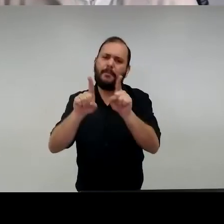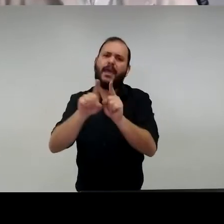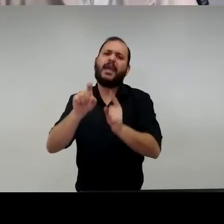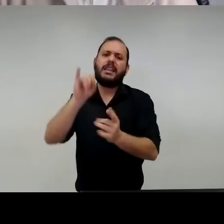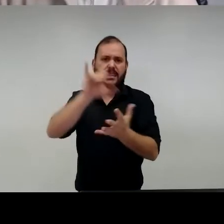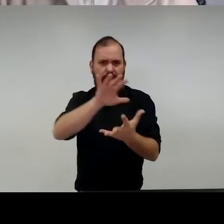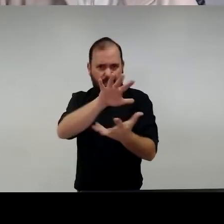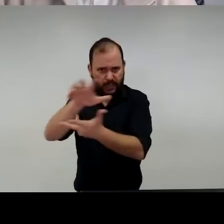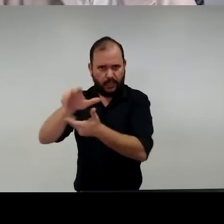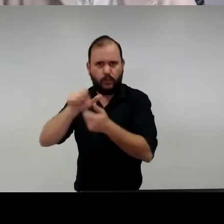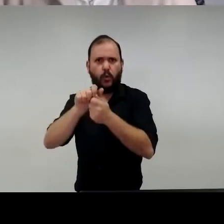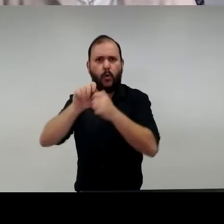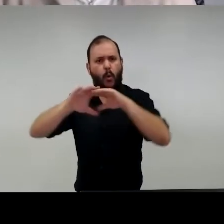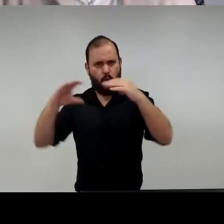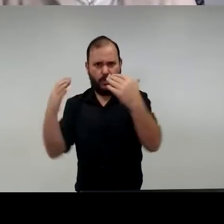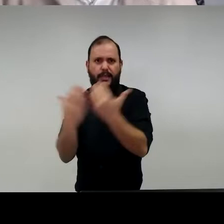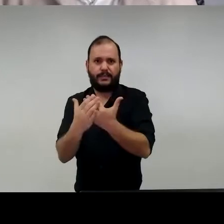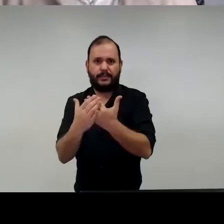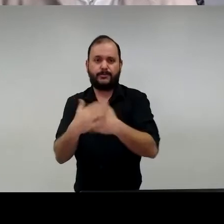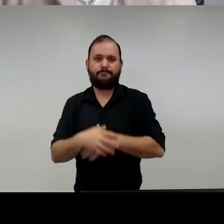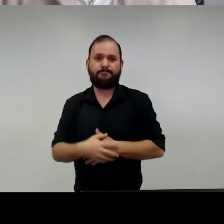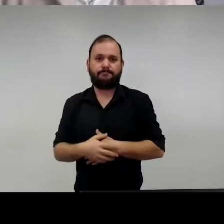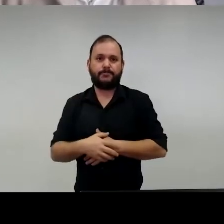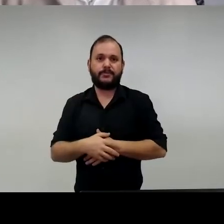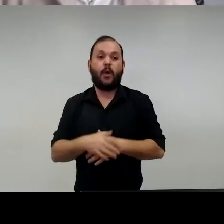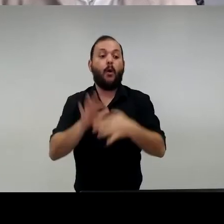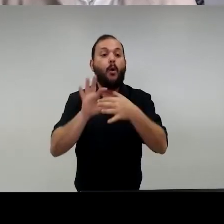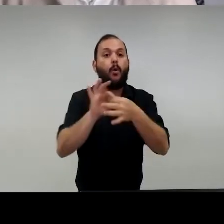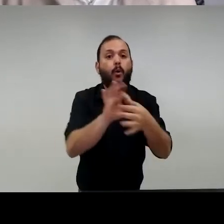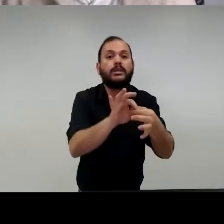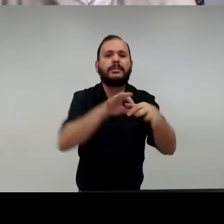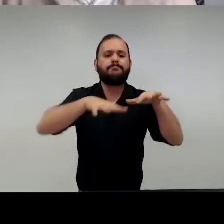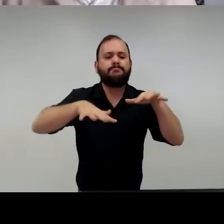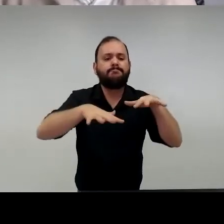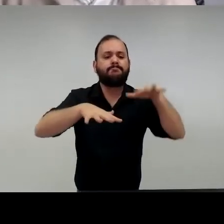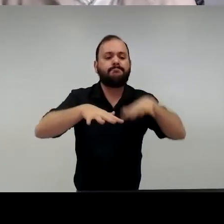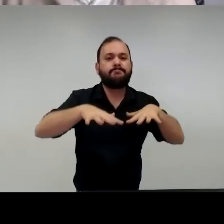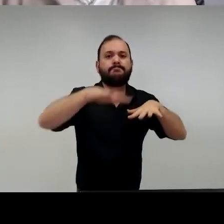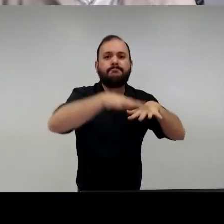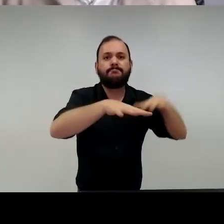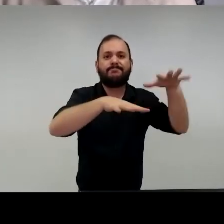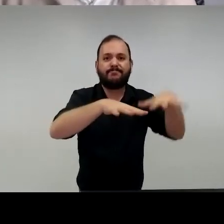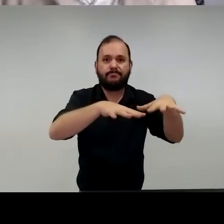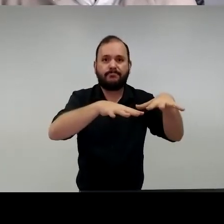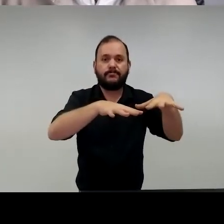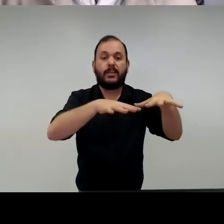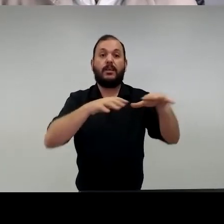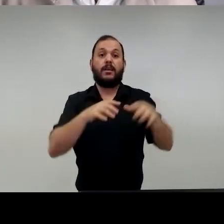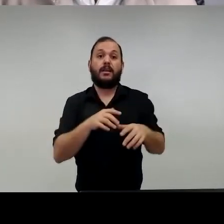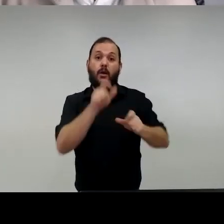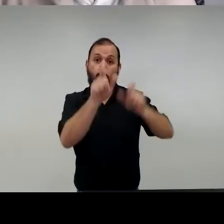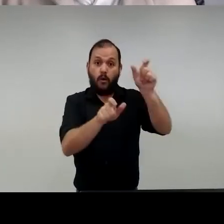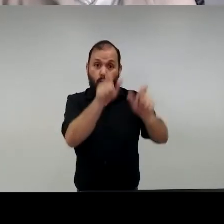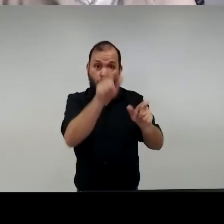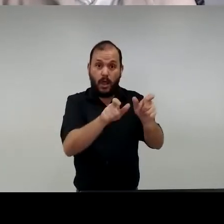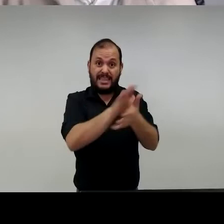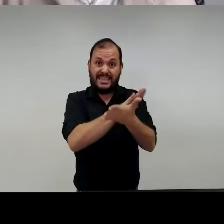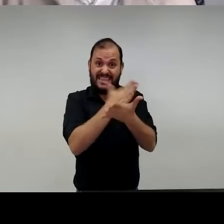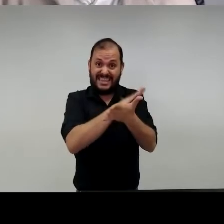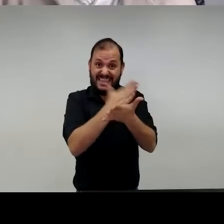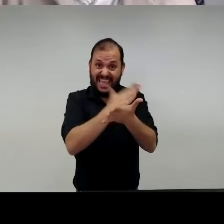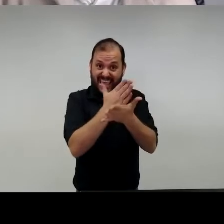please. In other words, sign language interpreters have a much wider